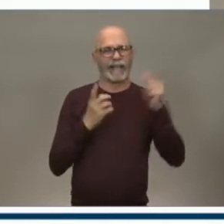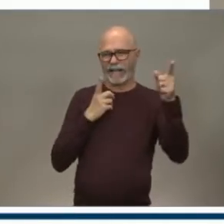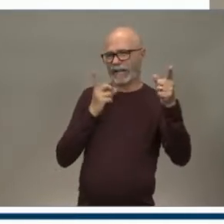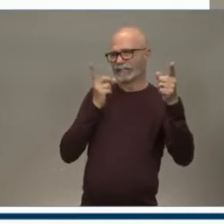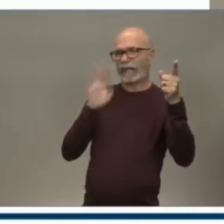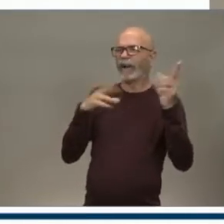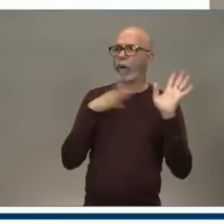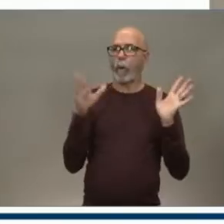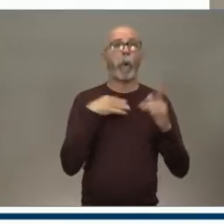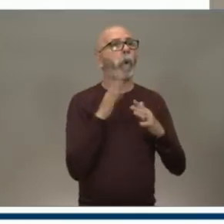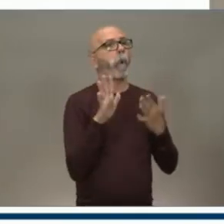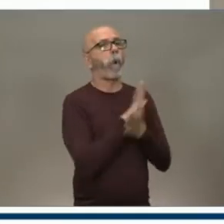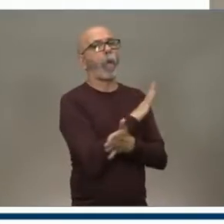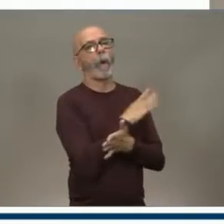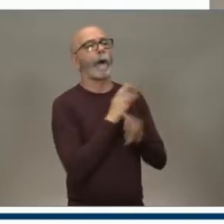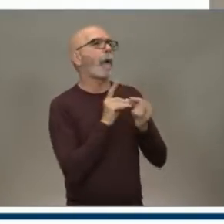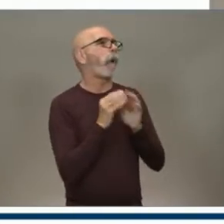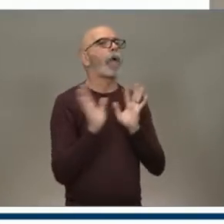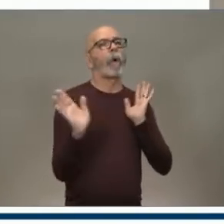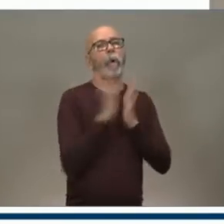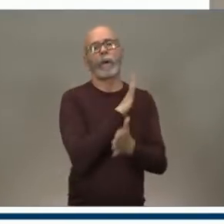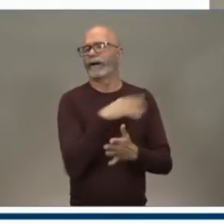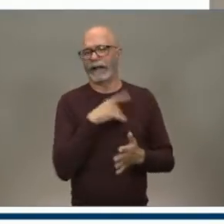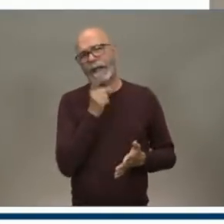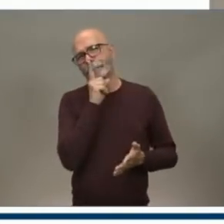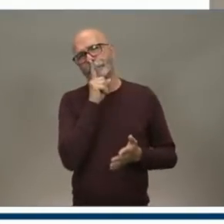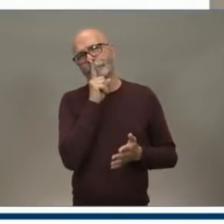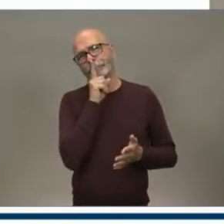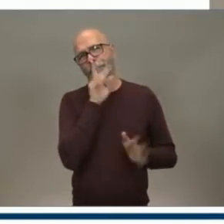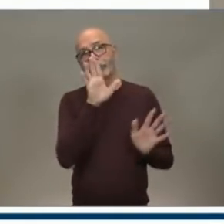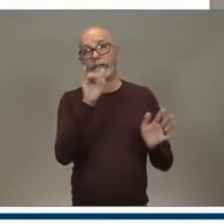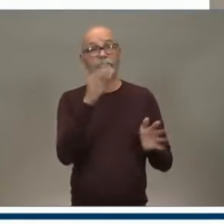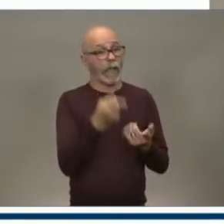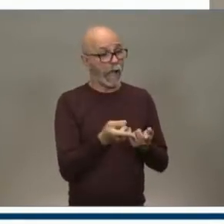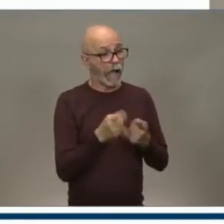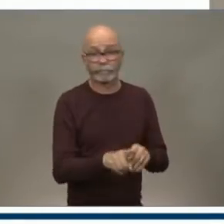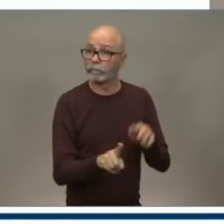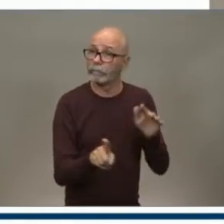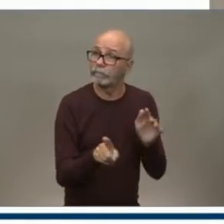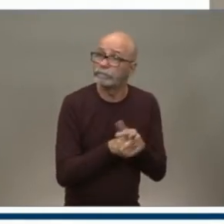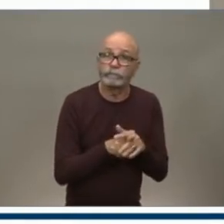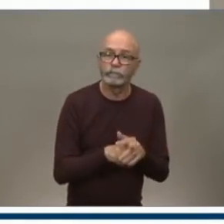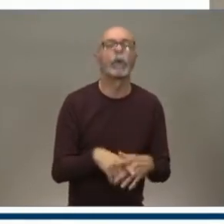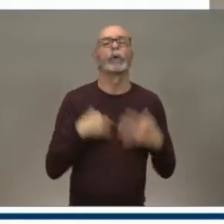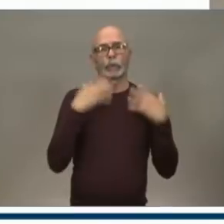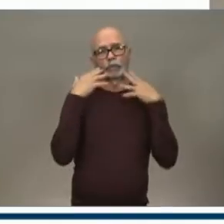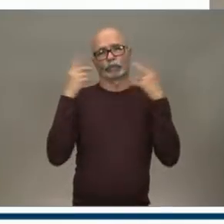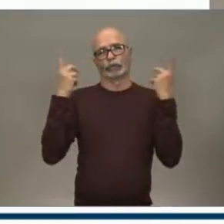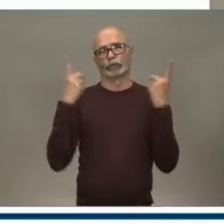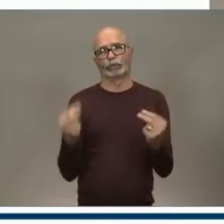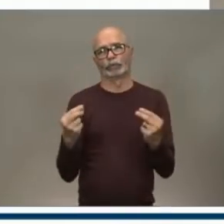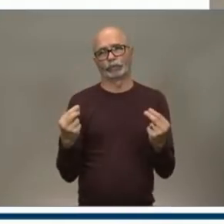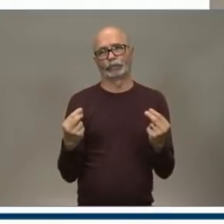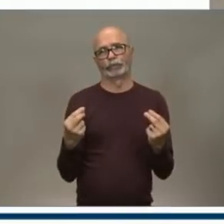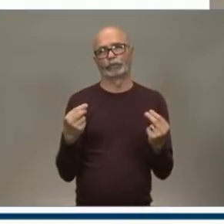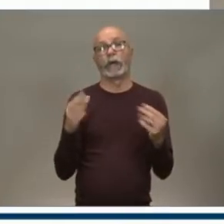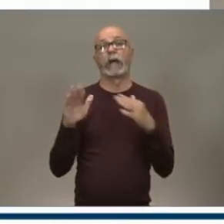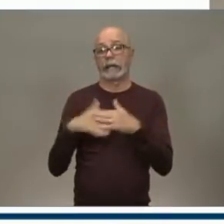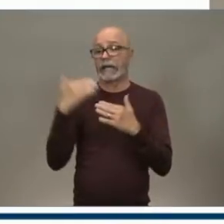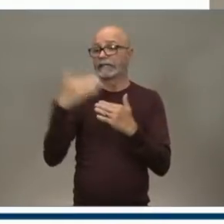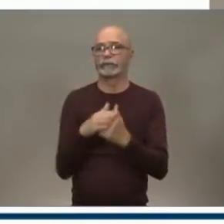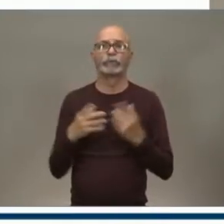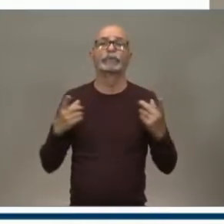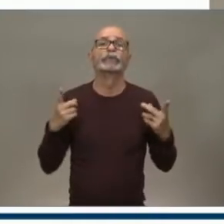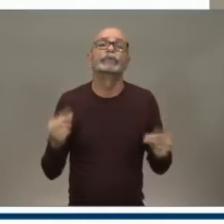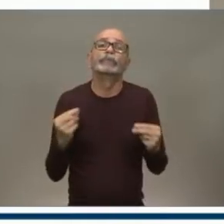each situation that faces us. We have to take the context. The next group of cases in one or more cases in another school may look